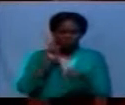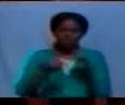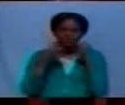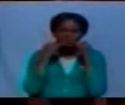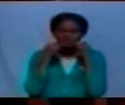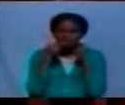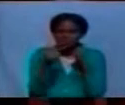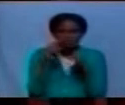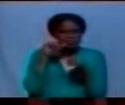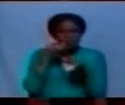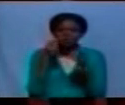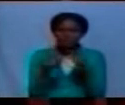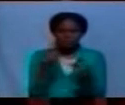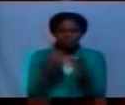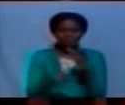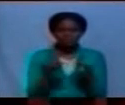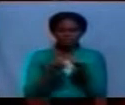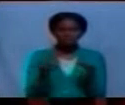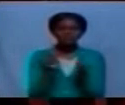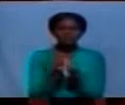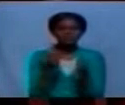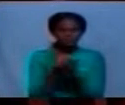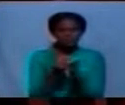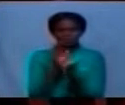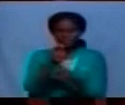happens tomorrow. But with savings, you're able to